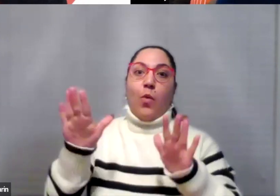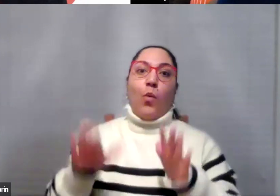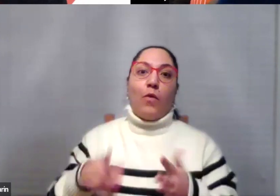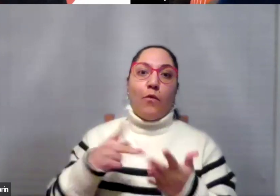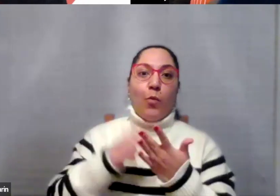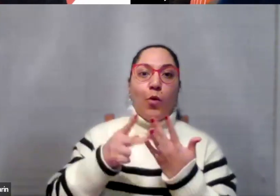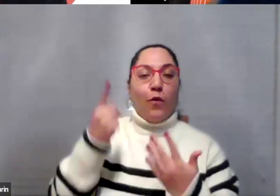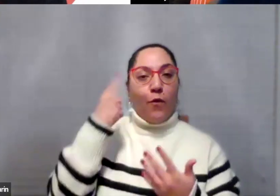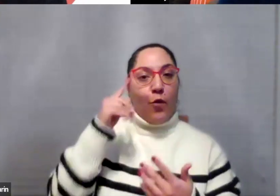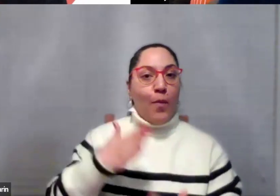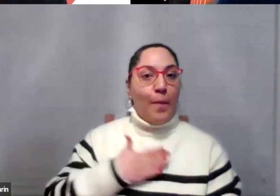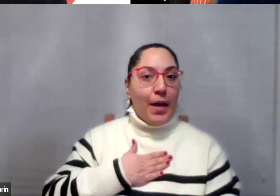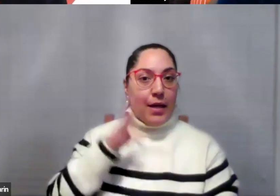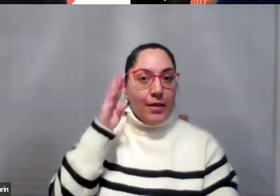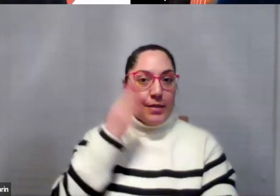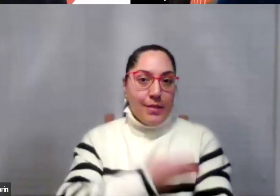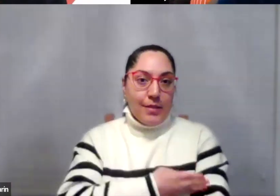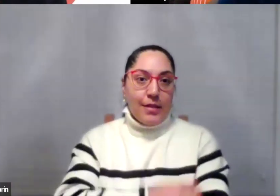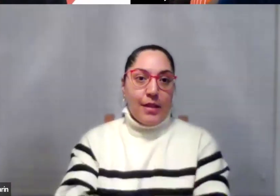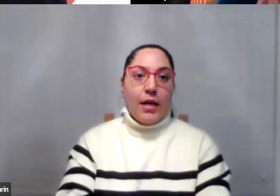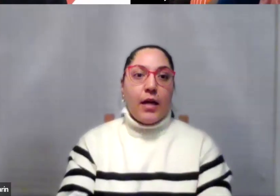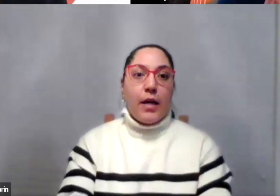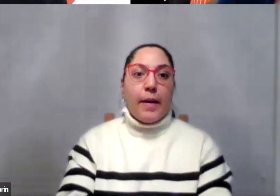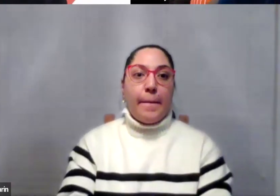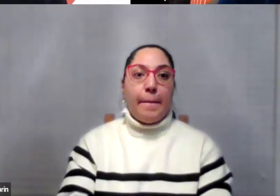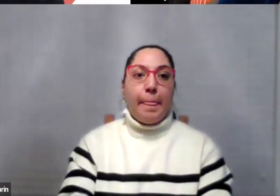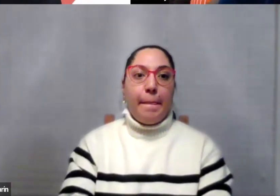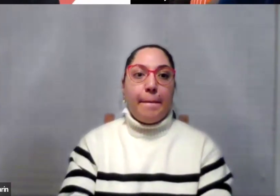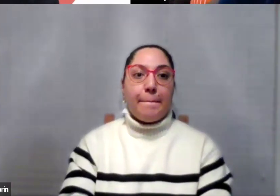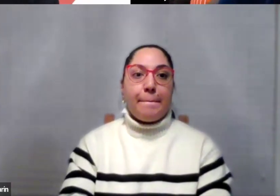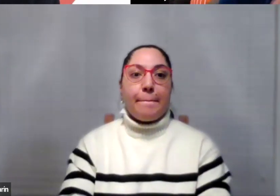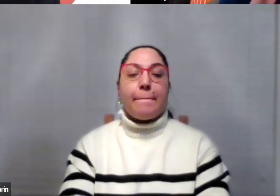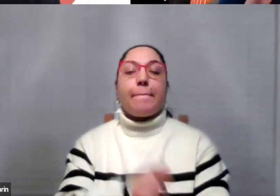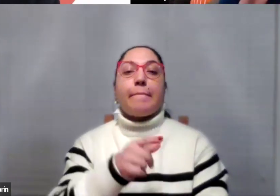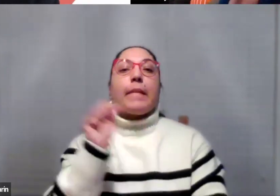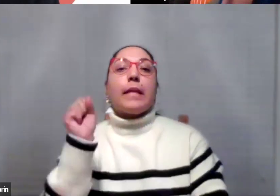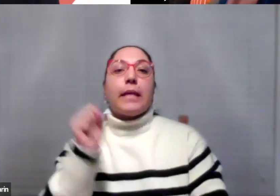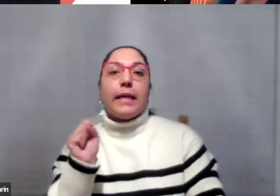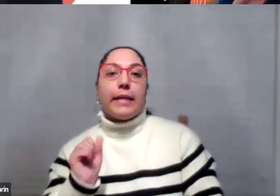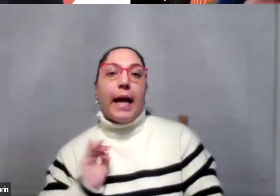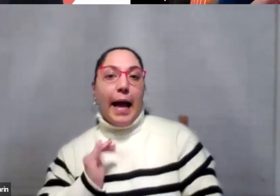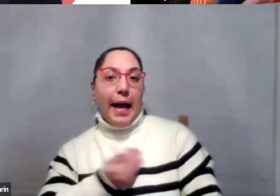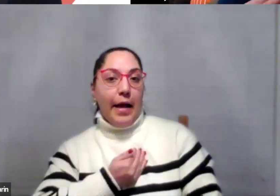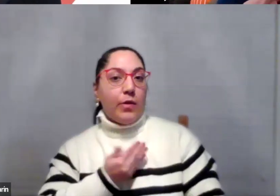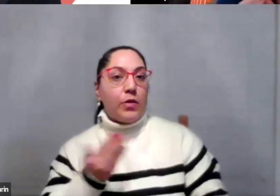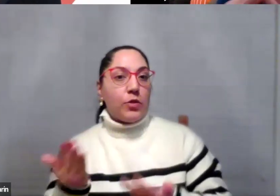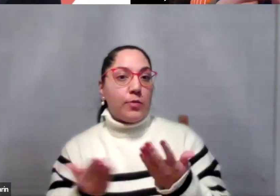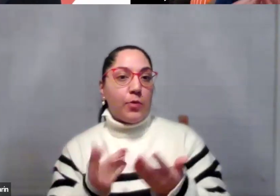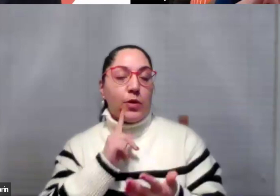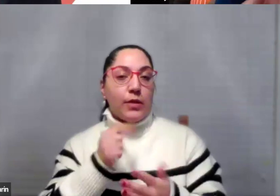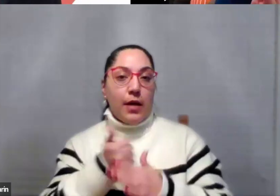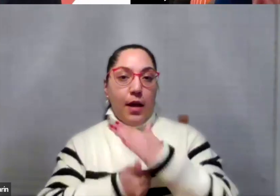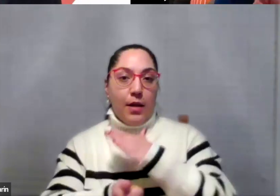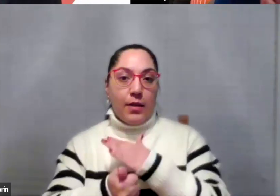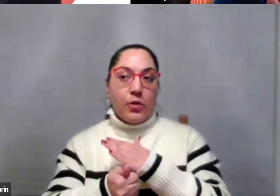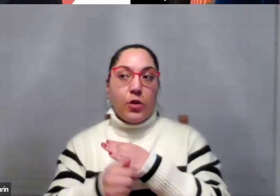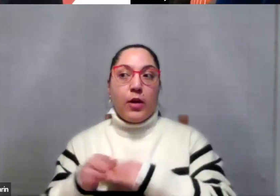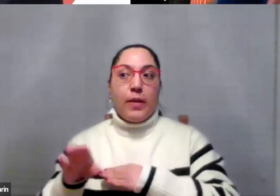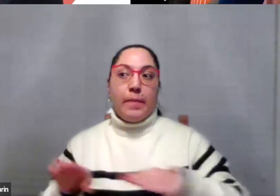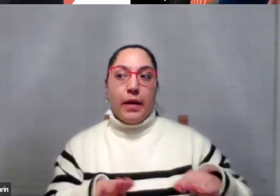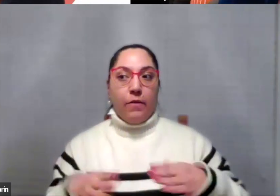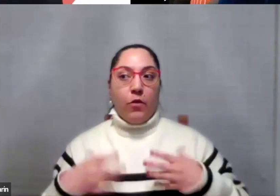So I assume that question was aimed at me. Our supports are all under the behavioral health